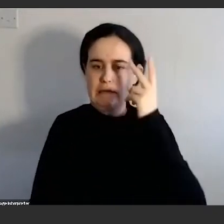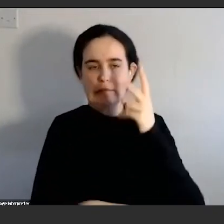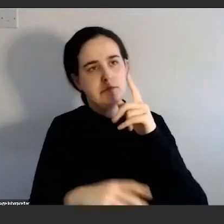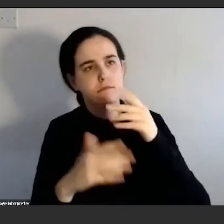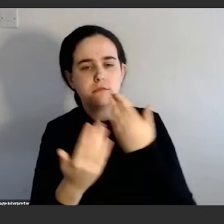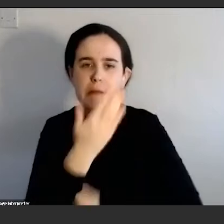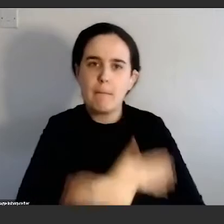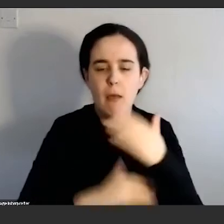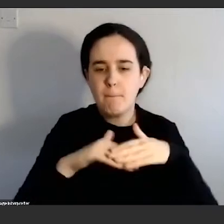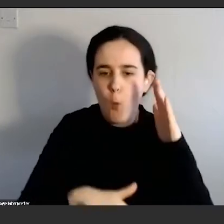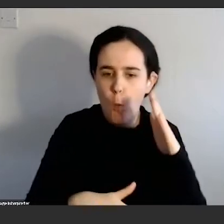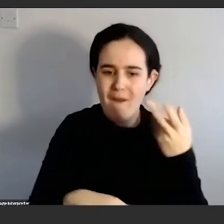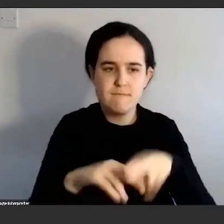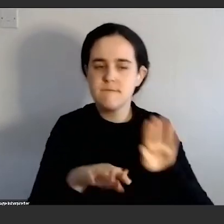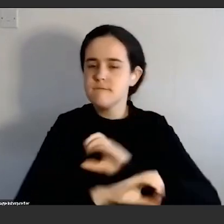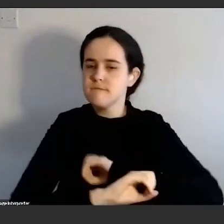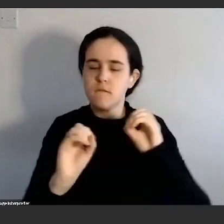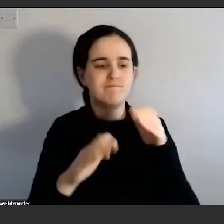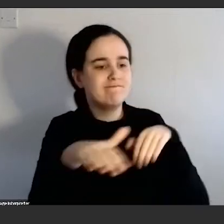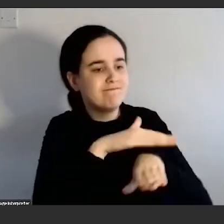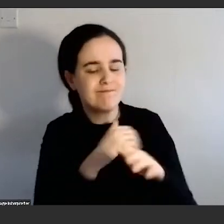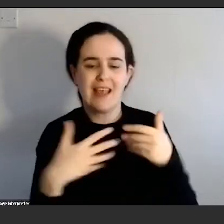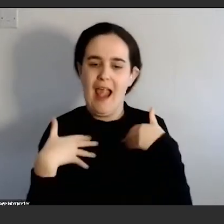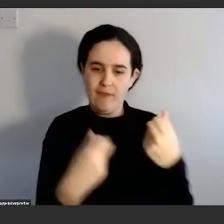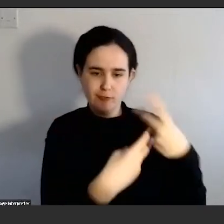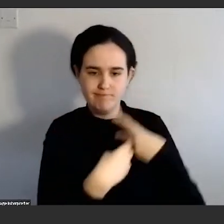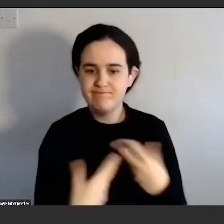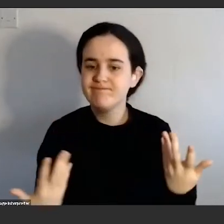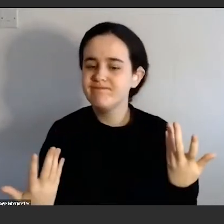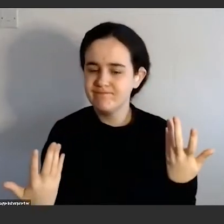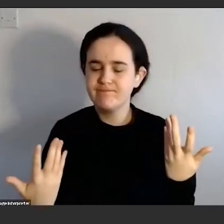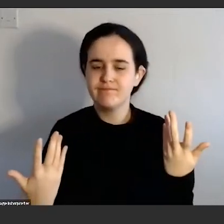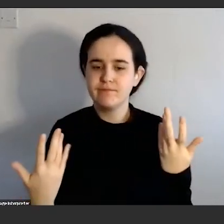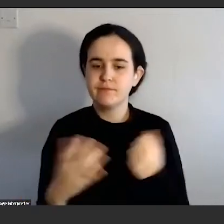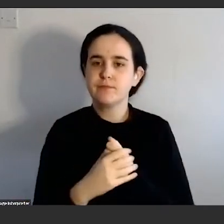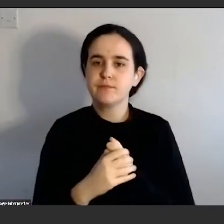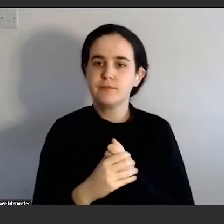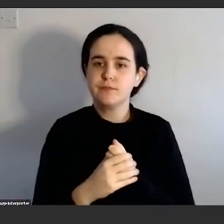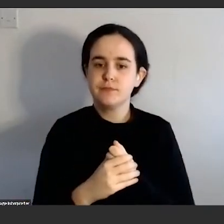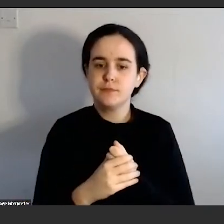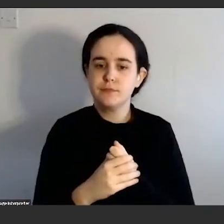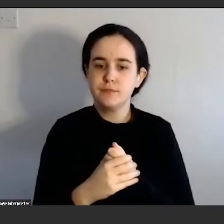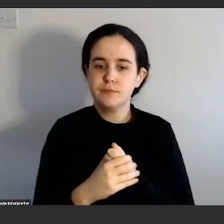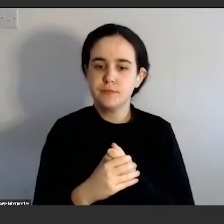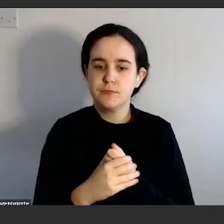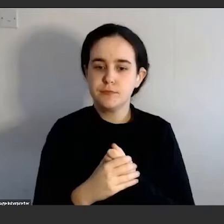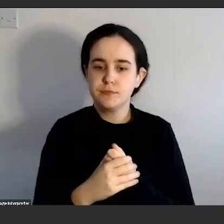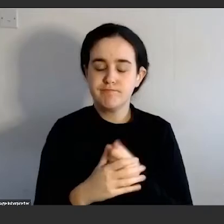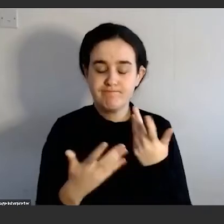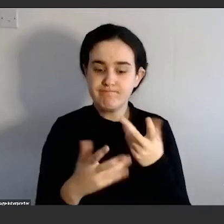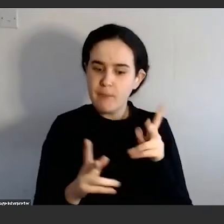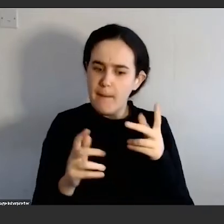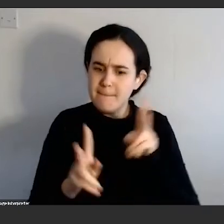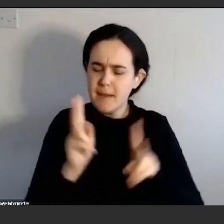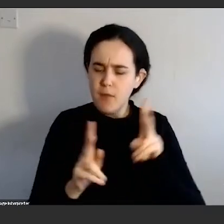the COVID-19 vaccination because they are, for example, with intellectual disability, with